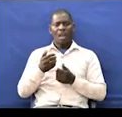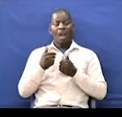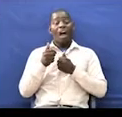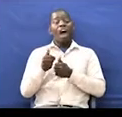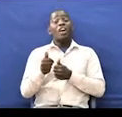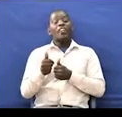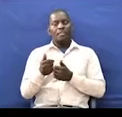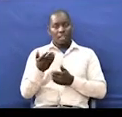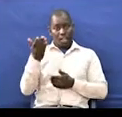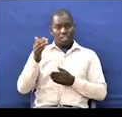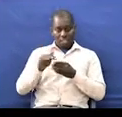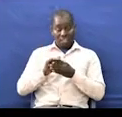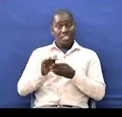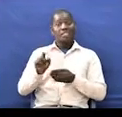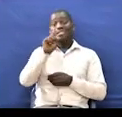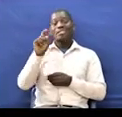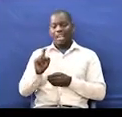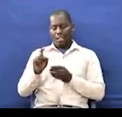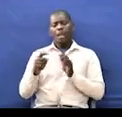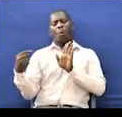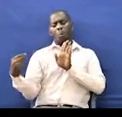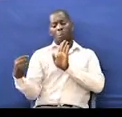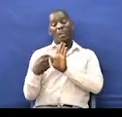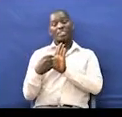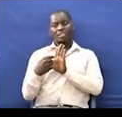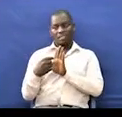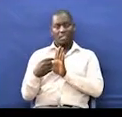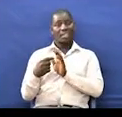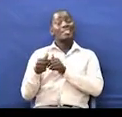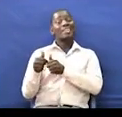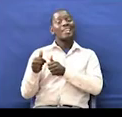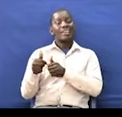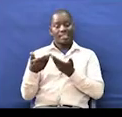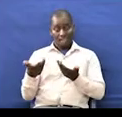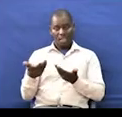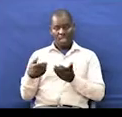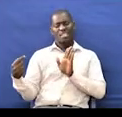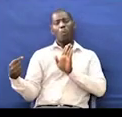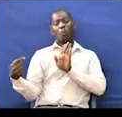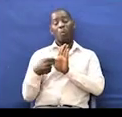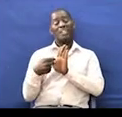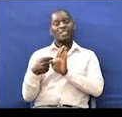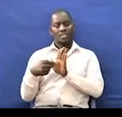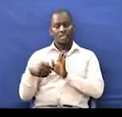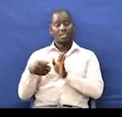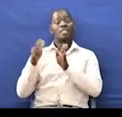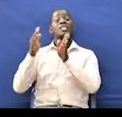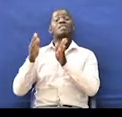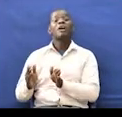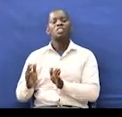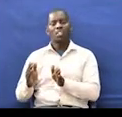case, this point can be regarded as a point of suspension or as a fulcrum. I'm going to see